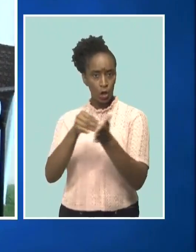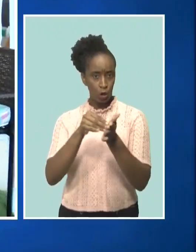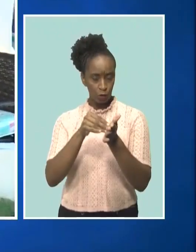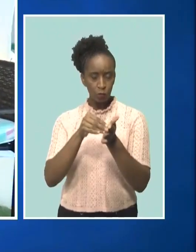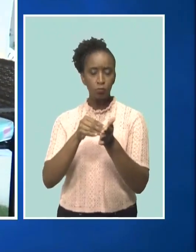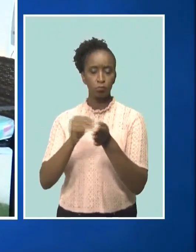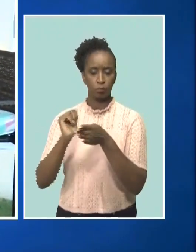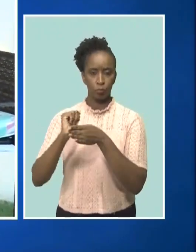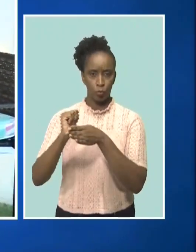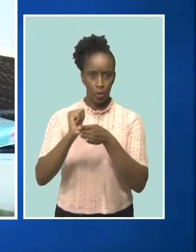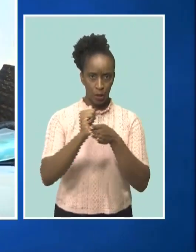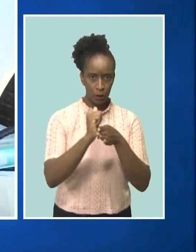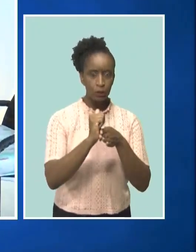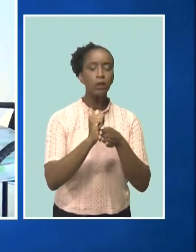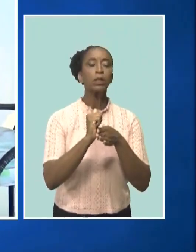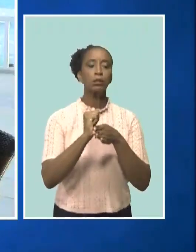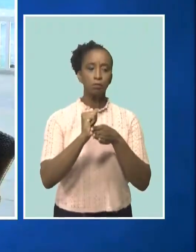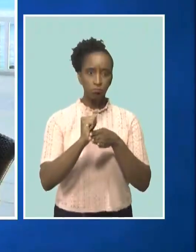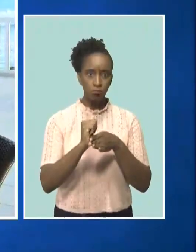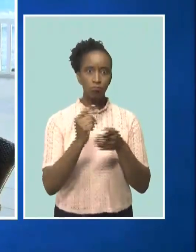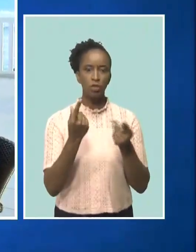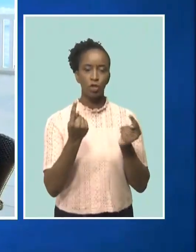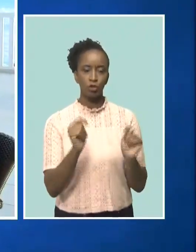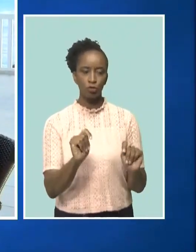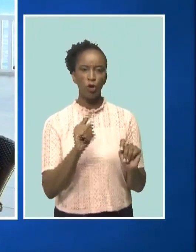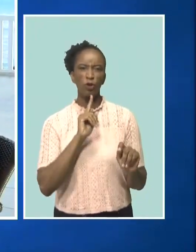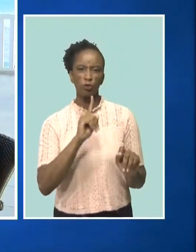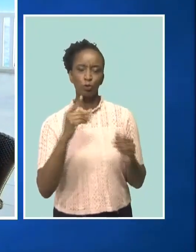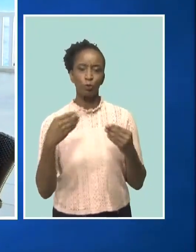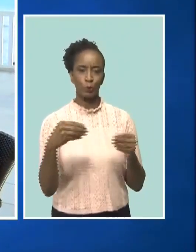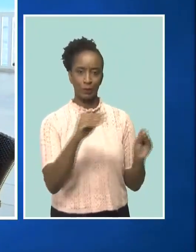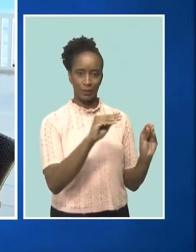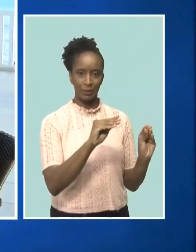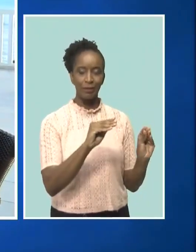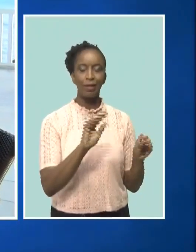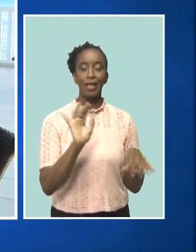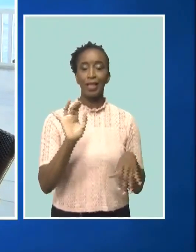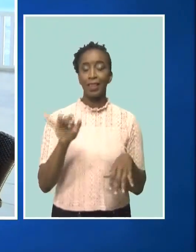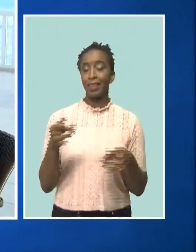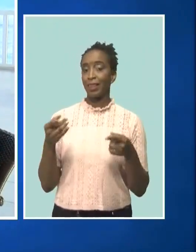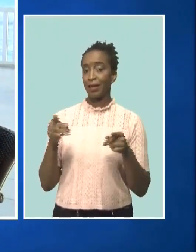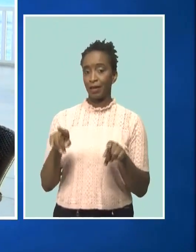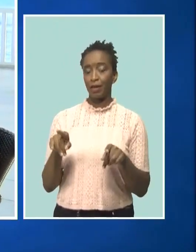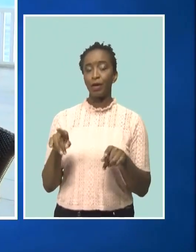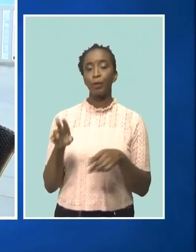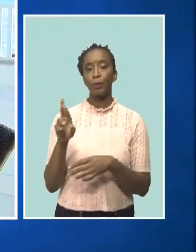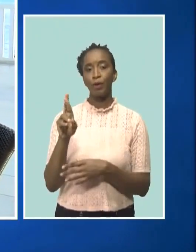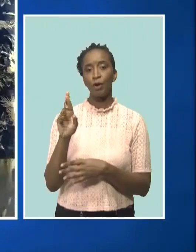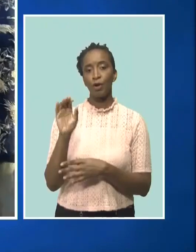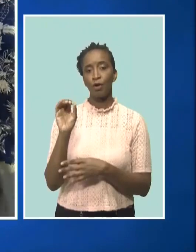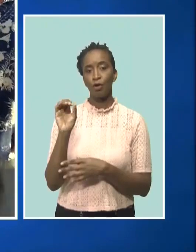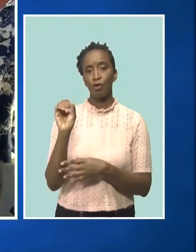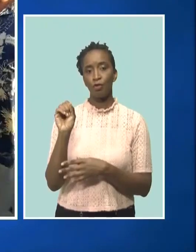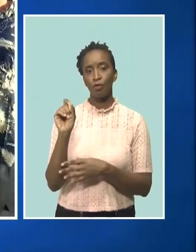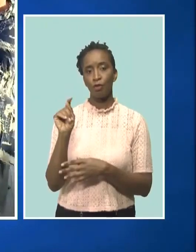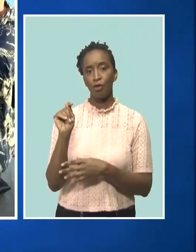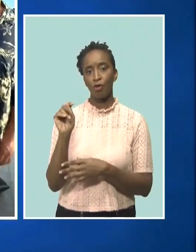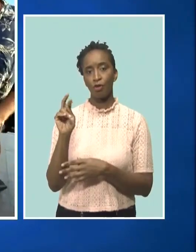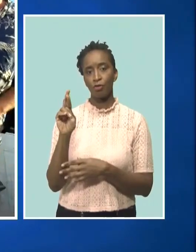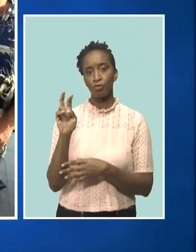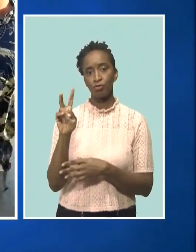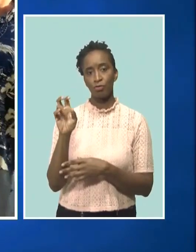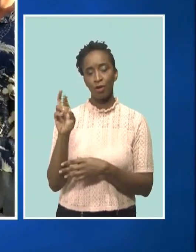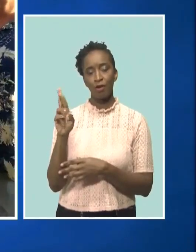to real-life settings. She said the Ross Trevor initiative affords them the opportunity to respond to the market in real